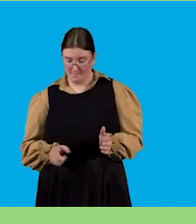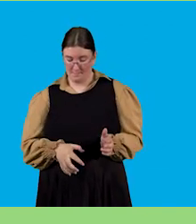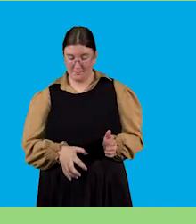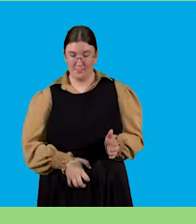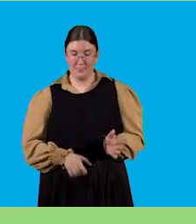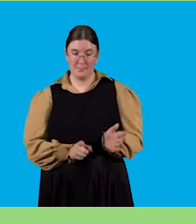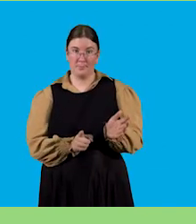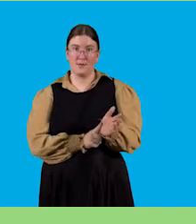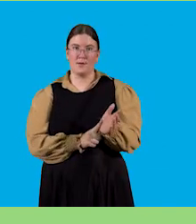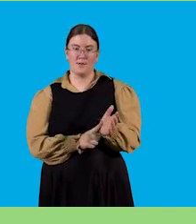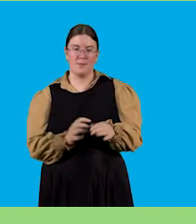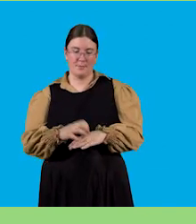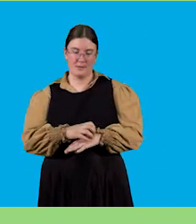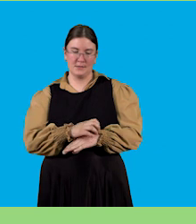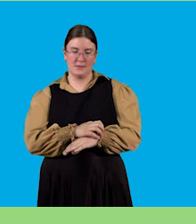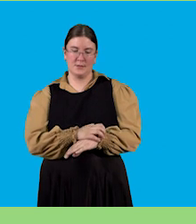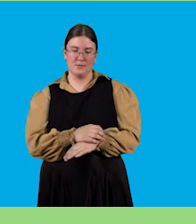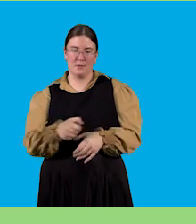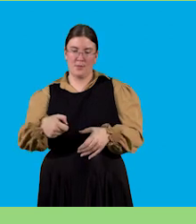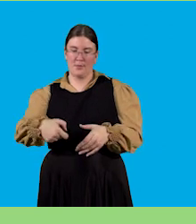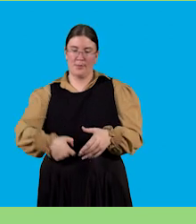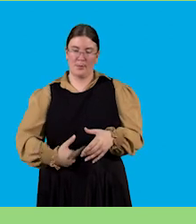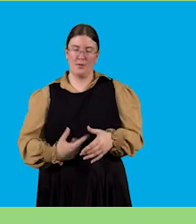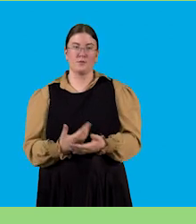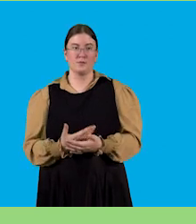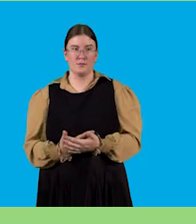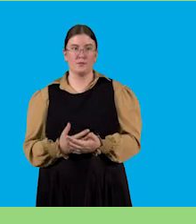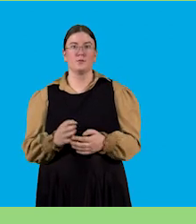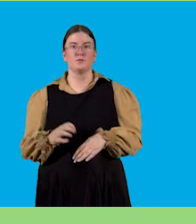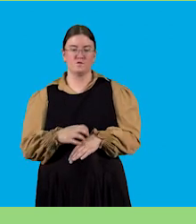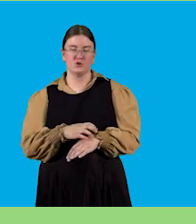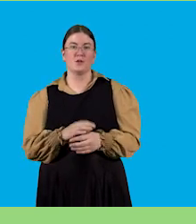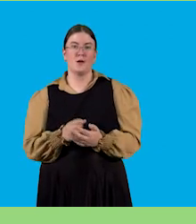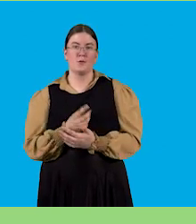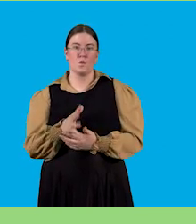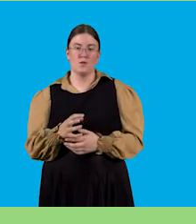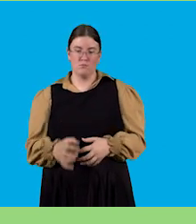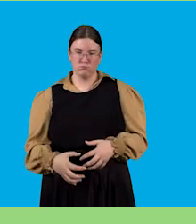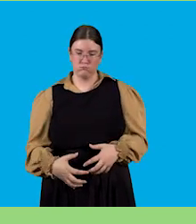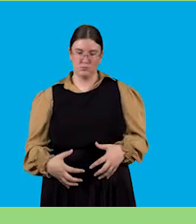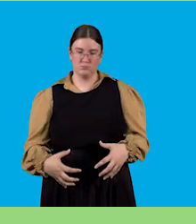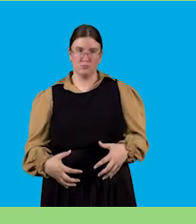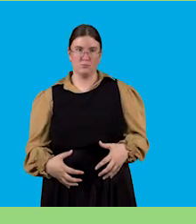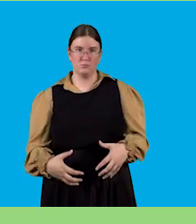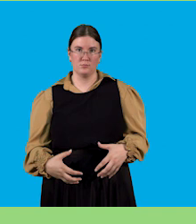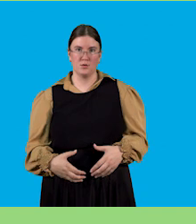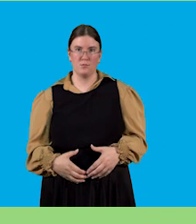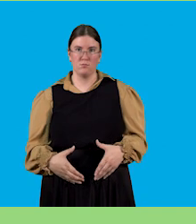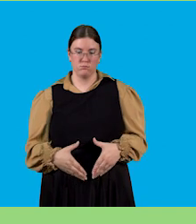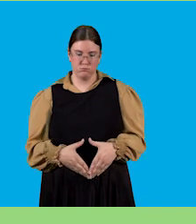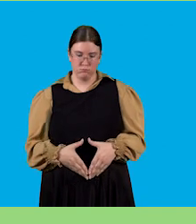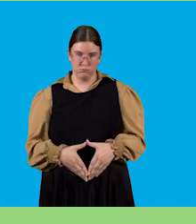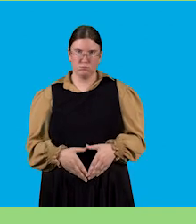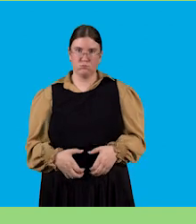and this causes the infection, and it will result in the swelling. It results in swelling and